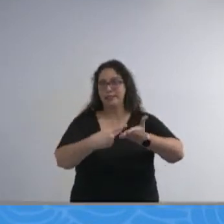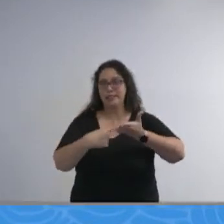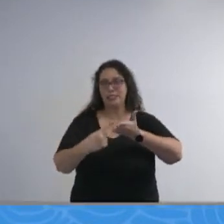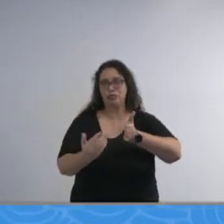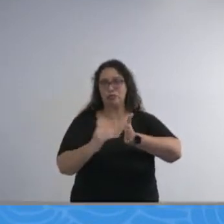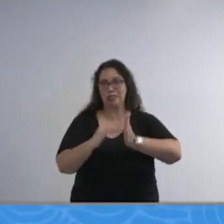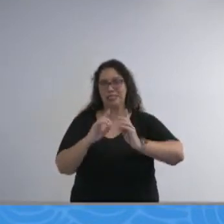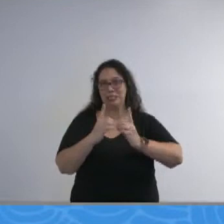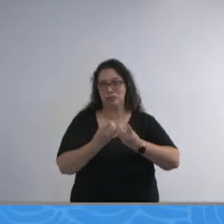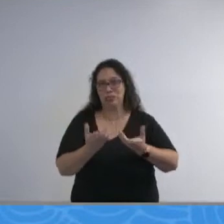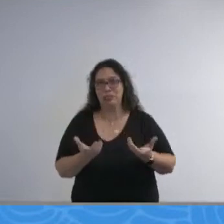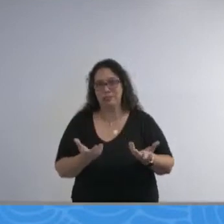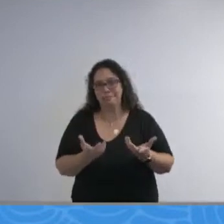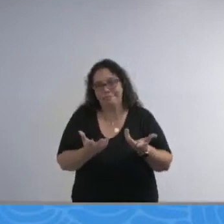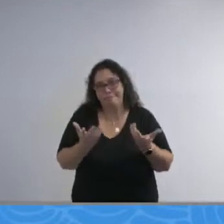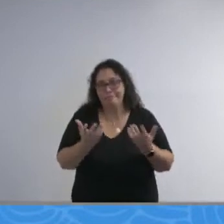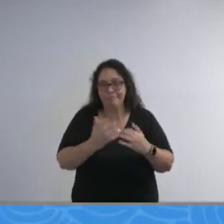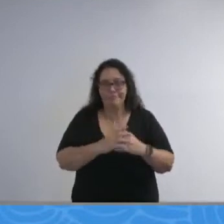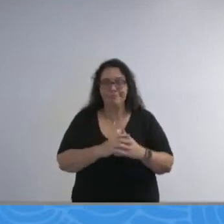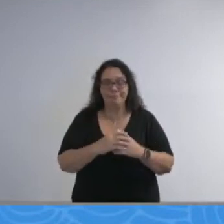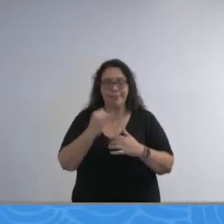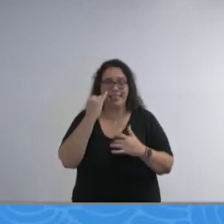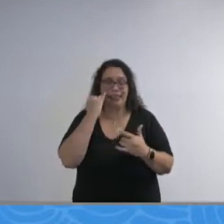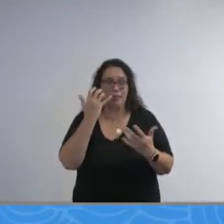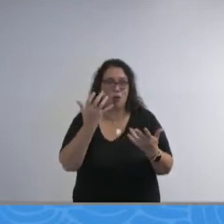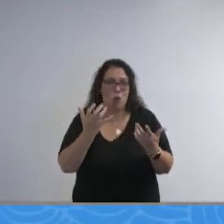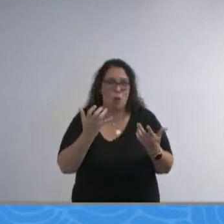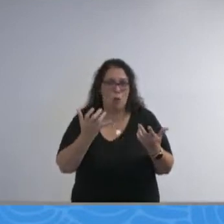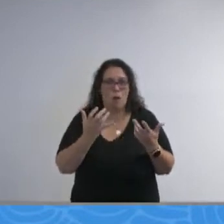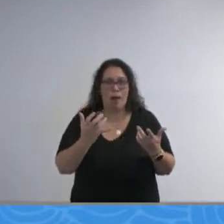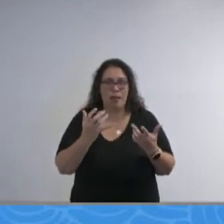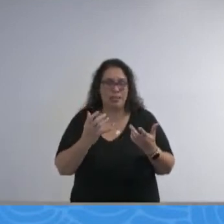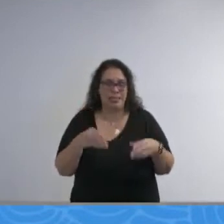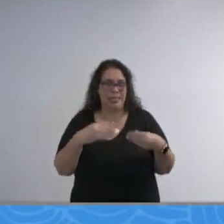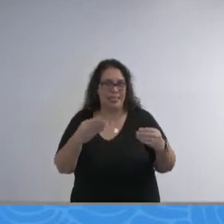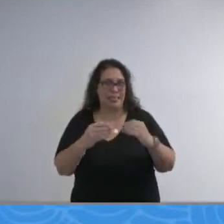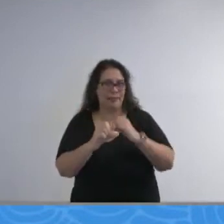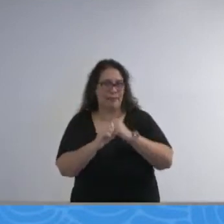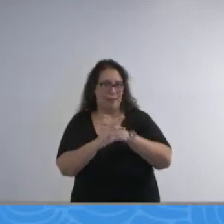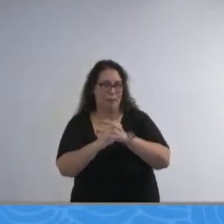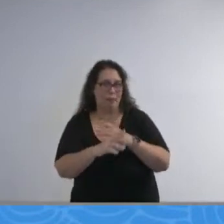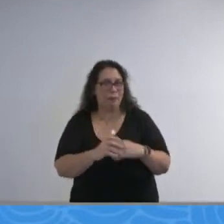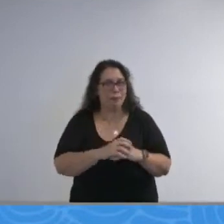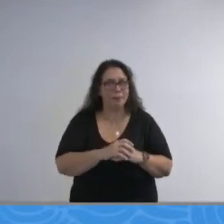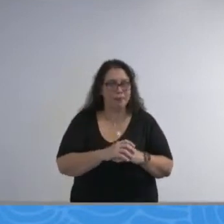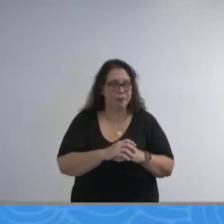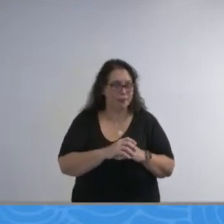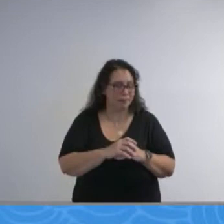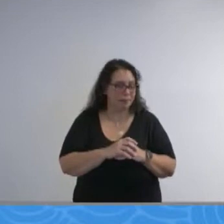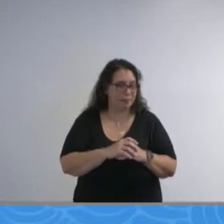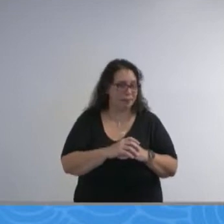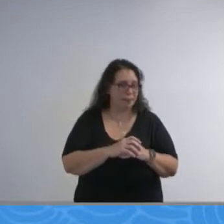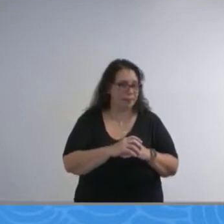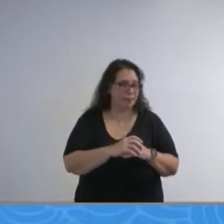redistrictings in case you wanted to give your input on it.